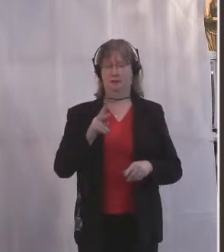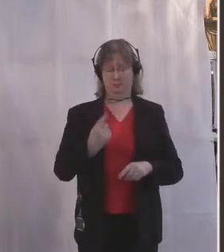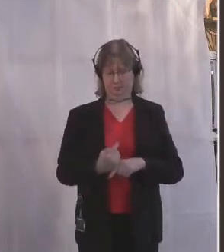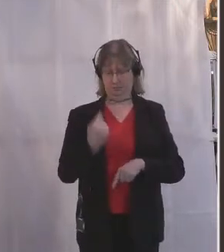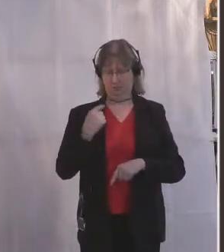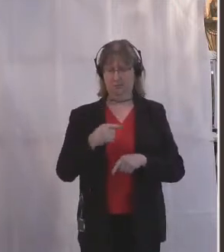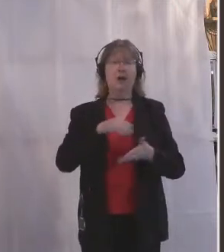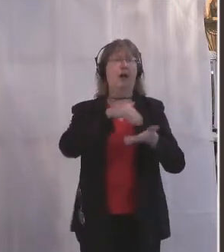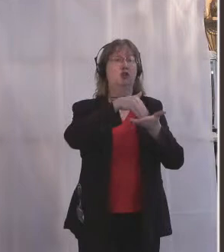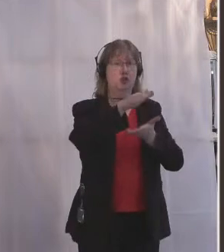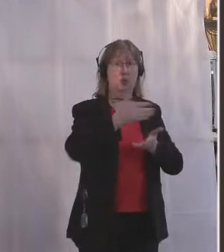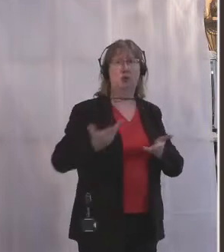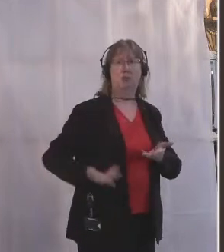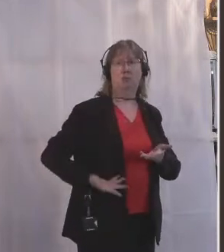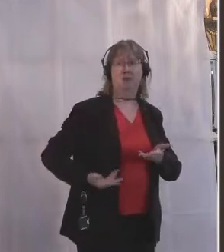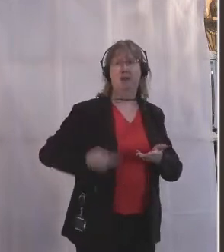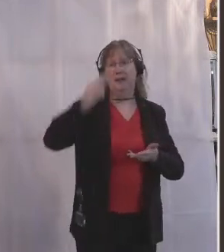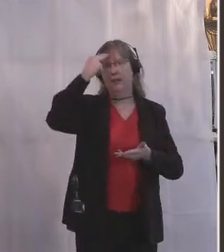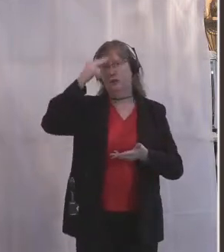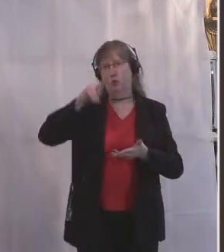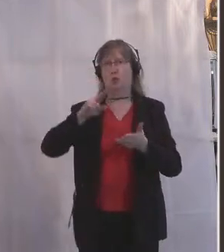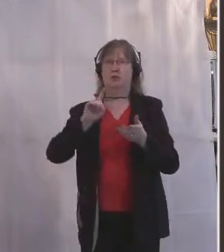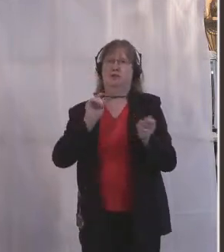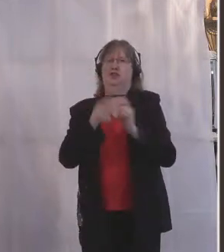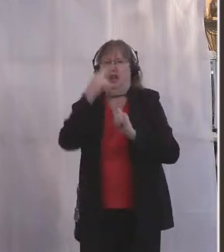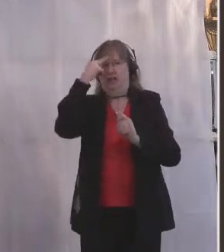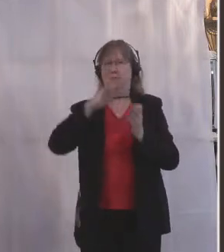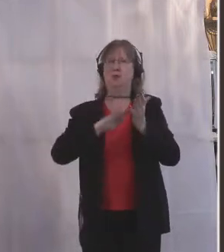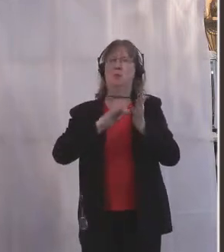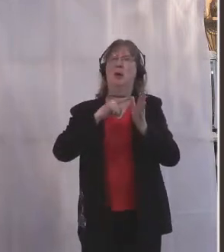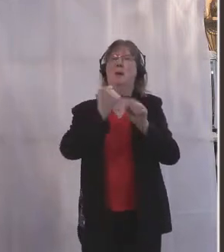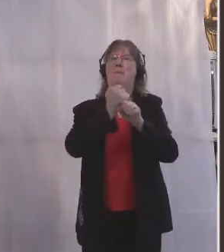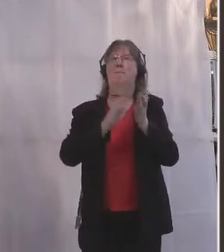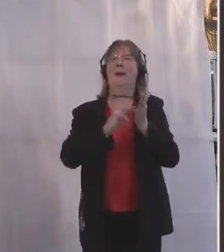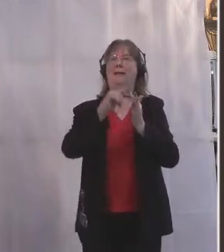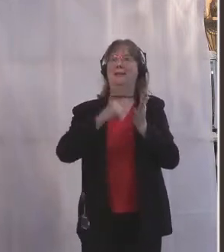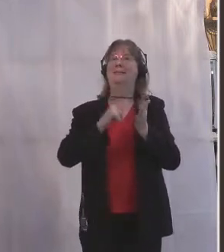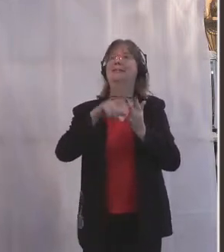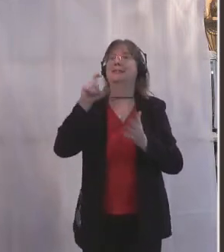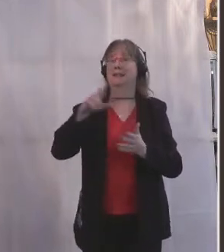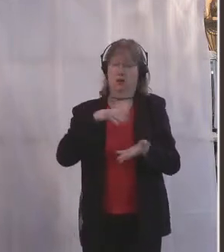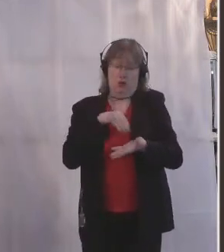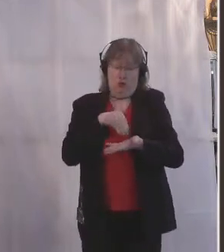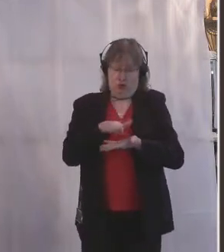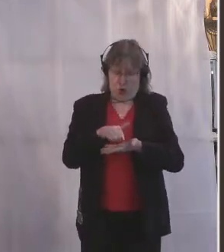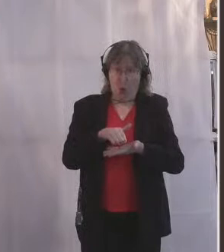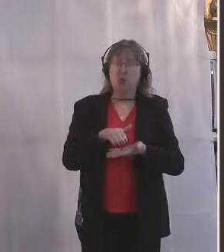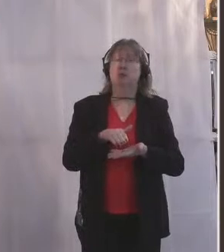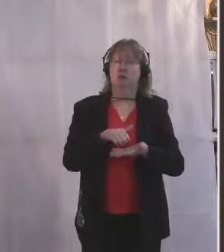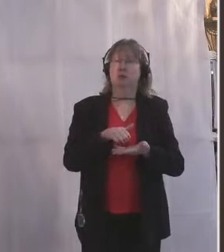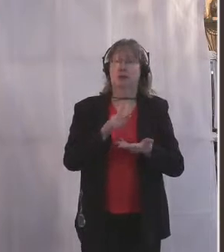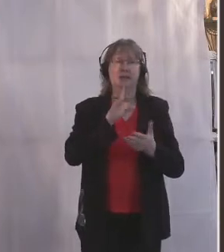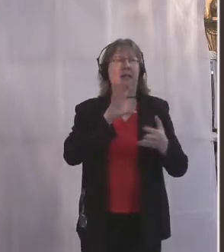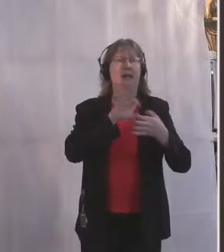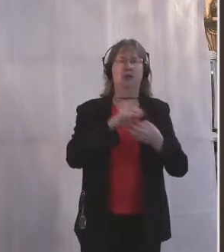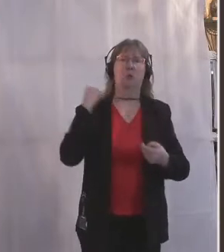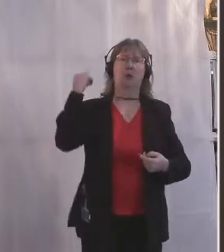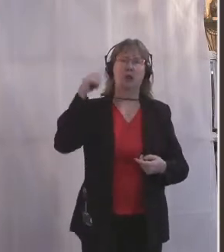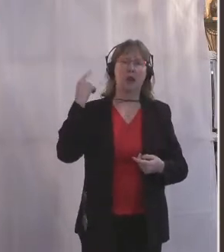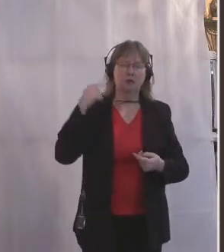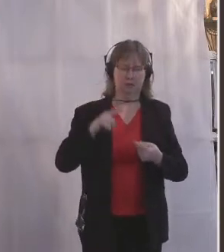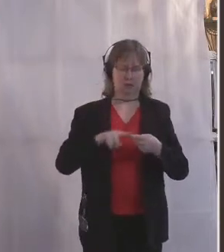I sold that business. It's now called Magnetic. It's part of a much bigger organisation that operates across London